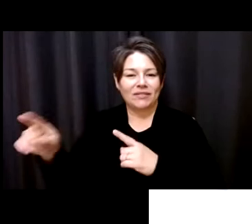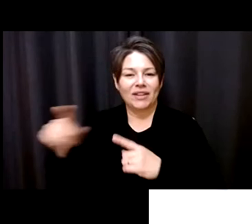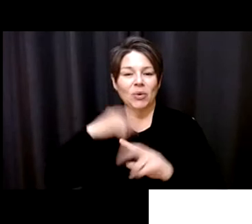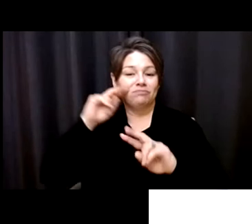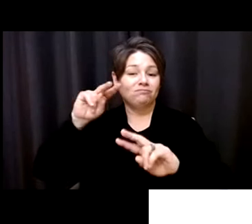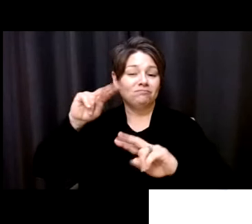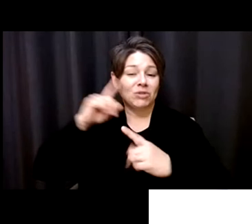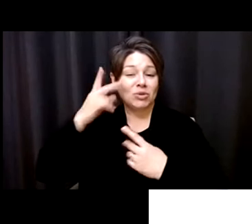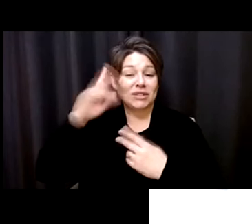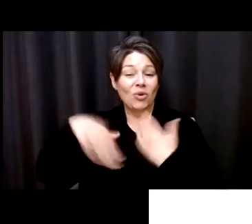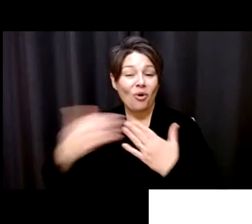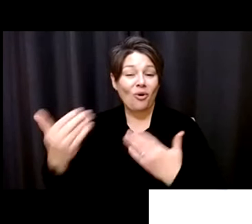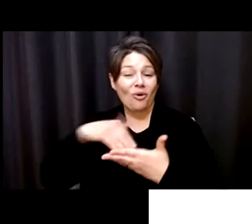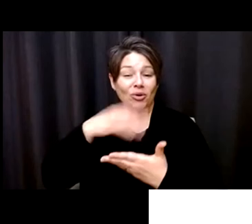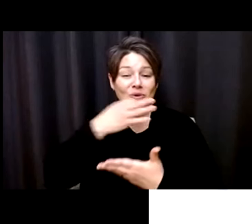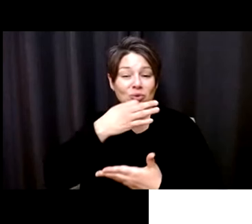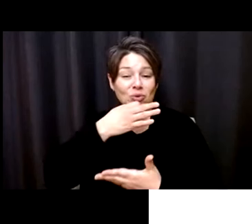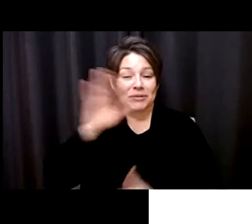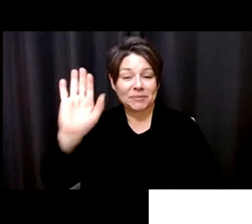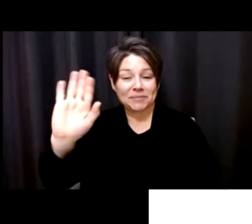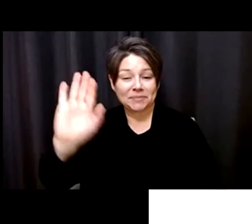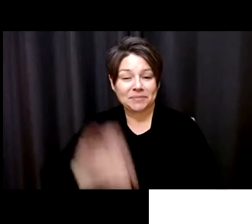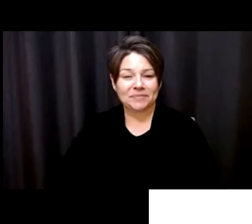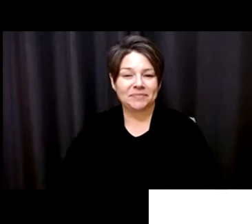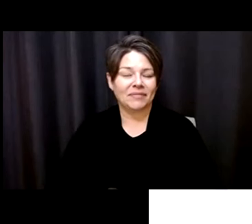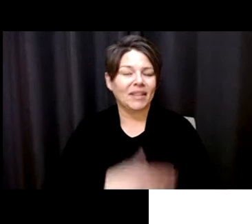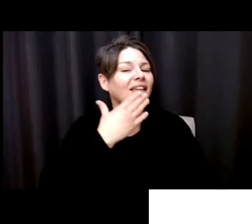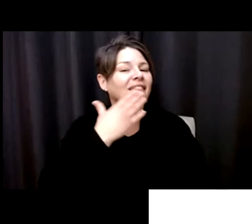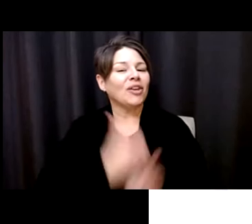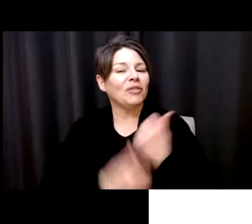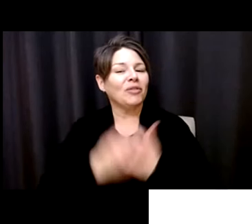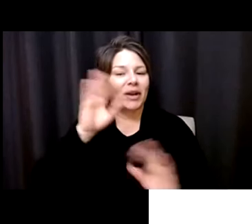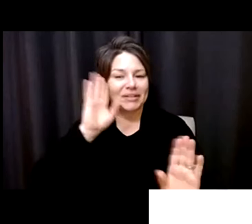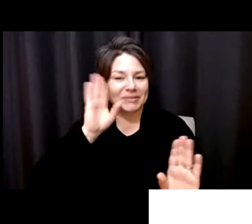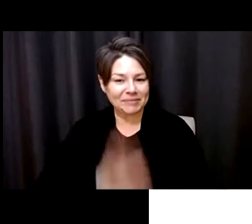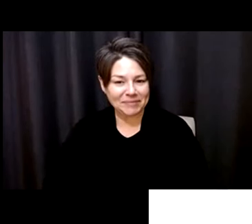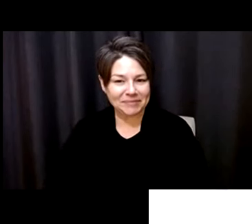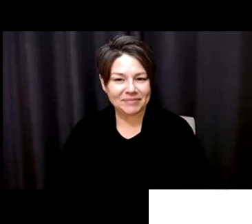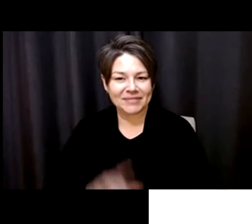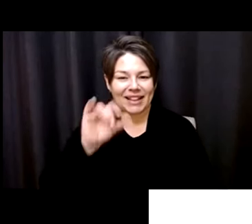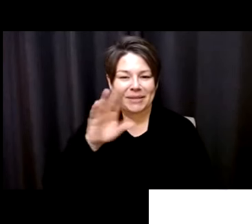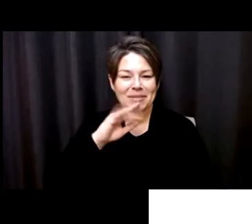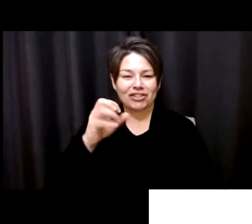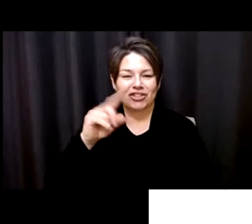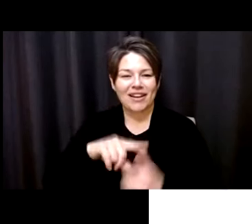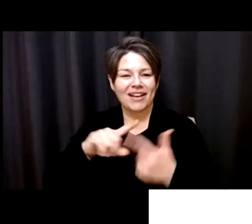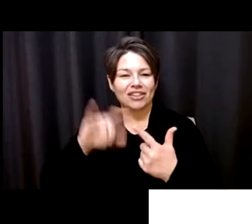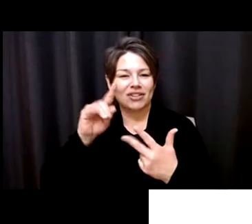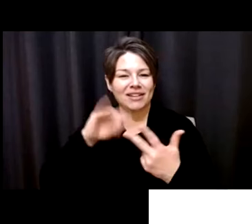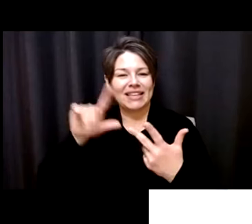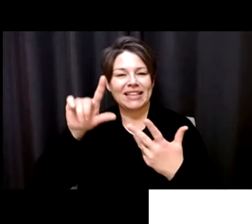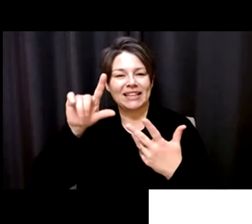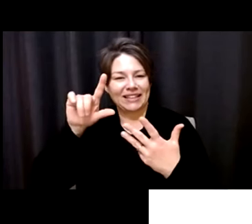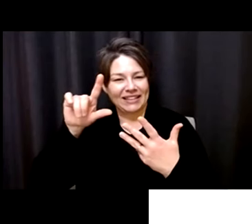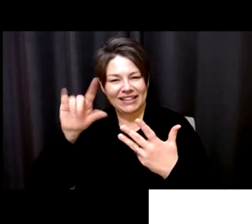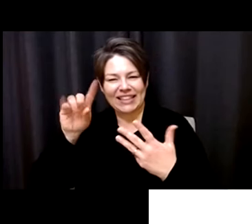to seeing you all again soon. Thank you, everyone. Libby, Chad, Janie, and Lindsay, I really enjoyed